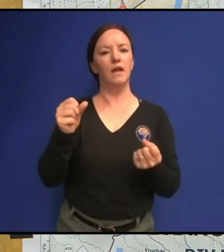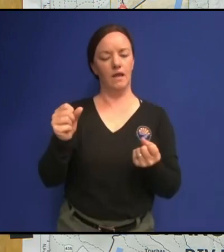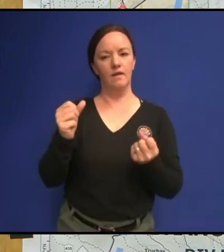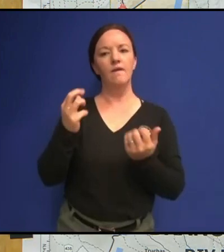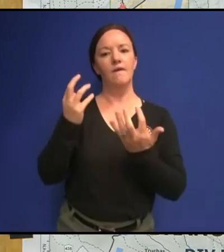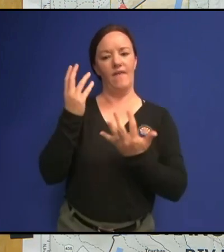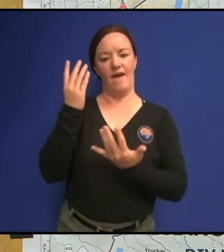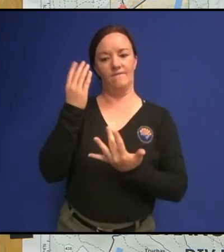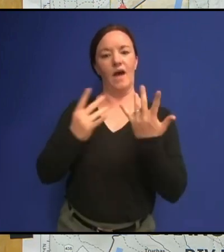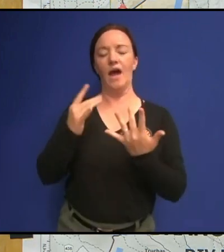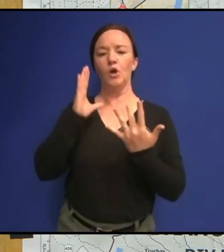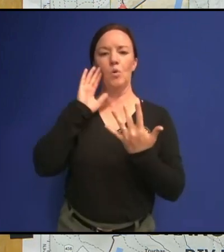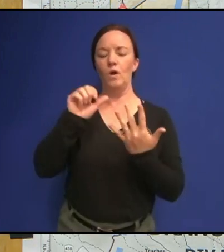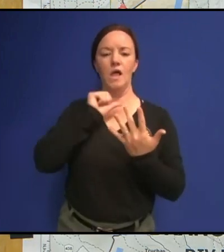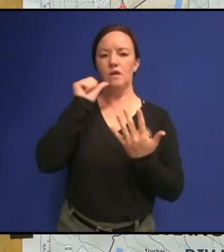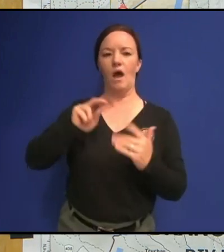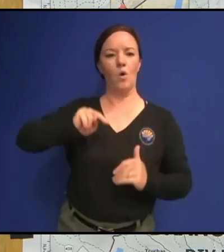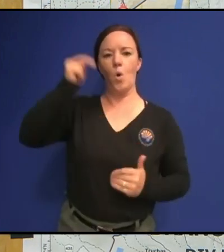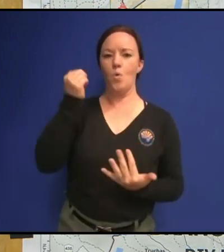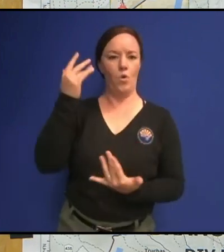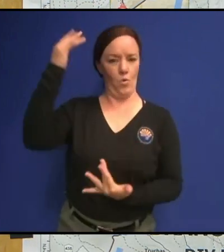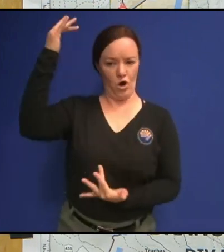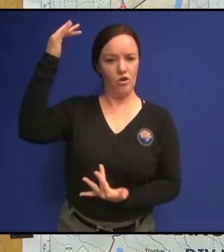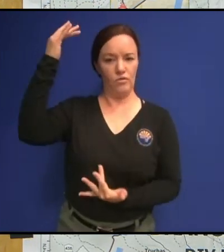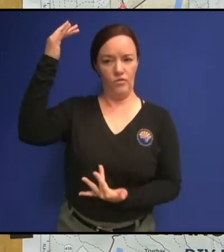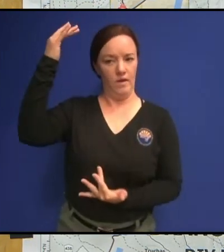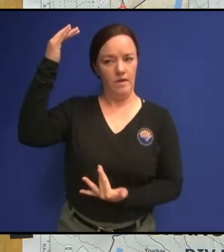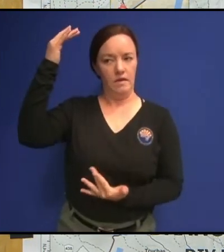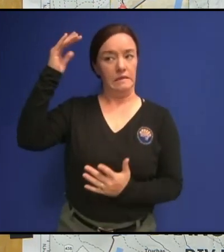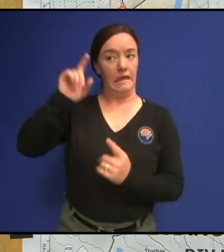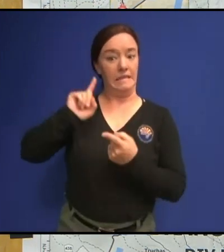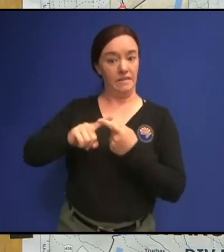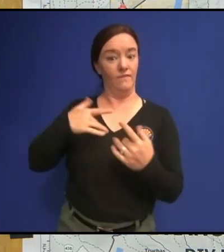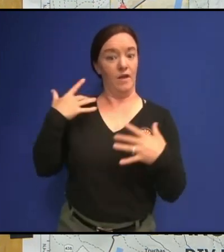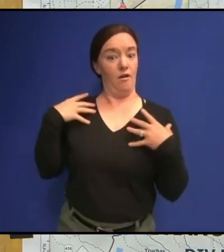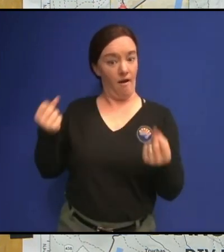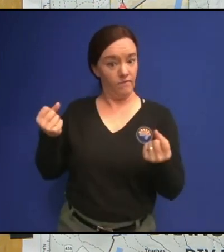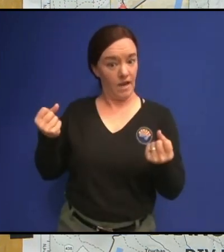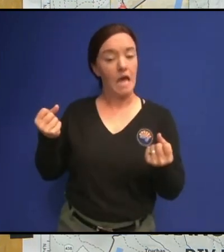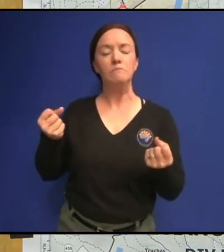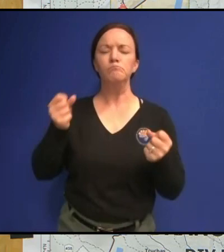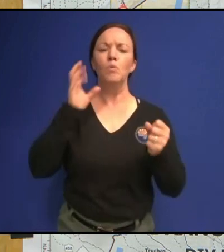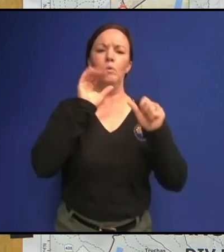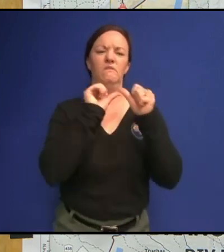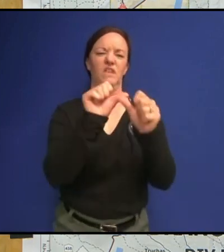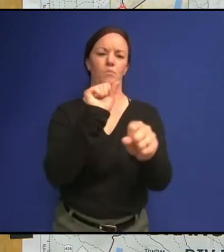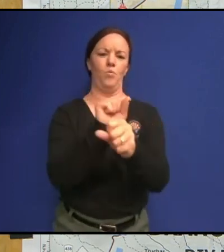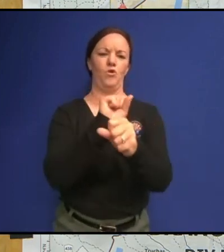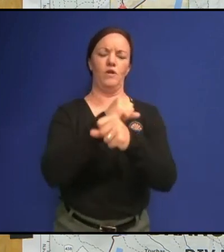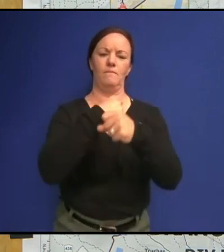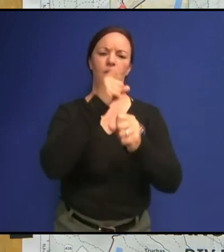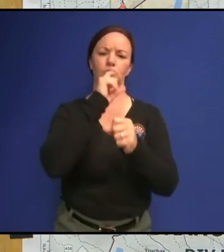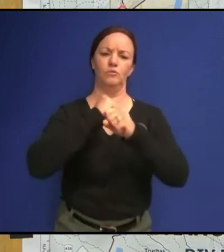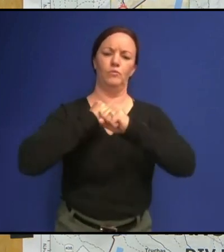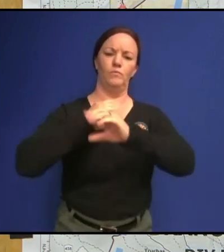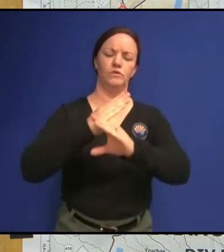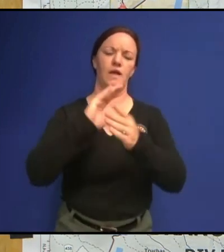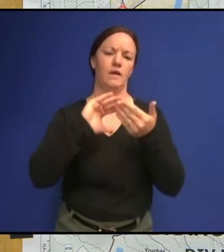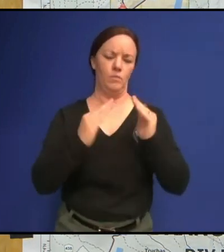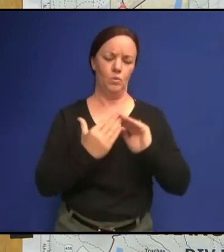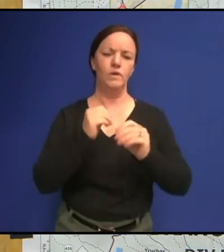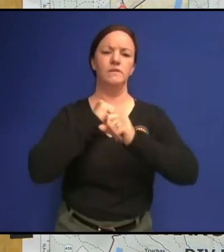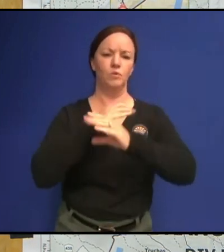area is going to be checked, we're going to keep doing the work that we are up on our end to protect the communities and protect the